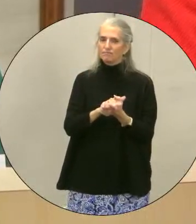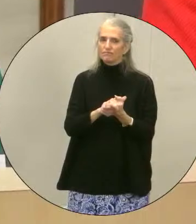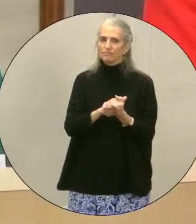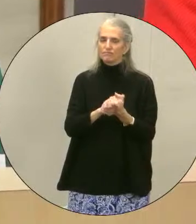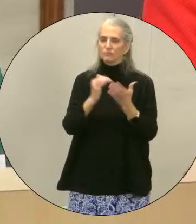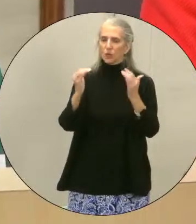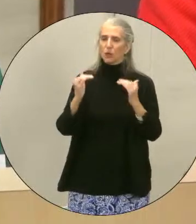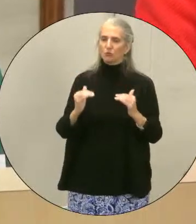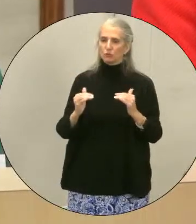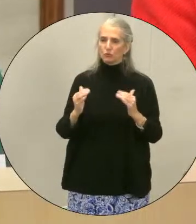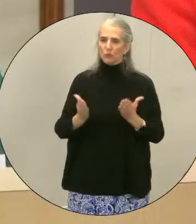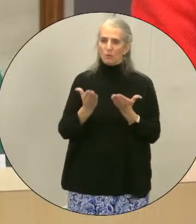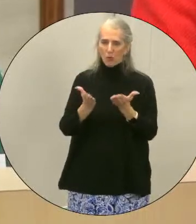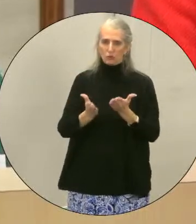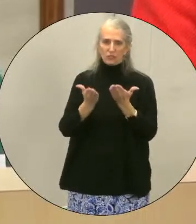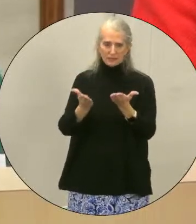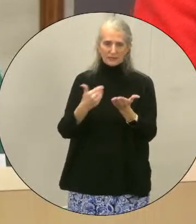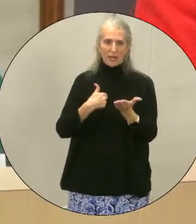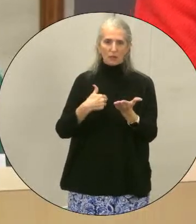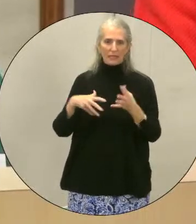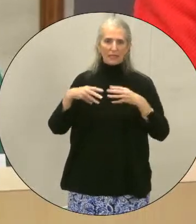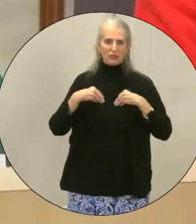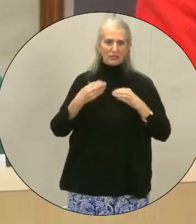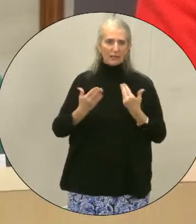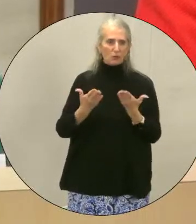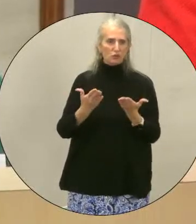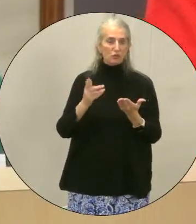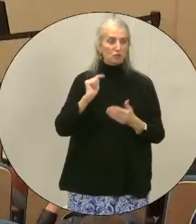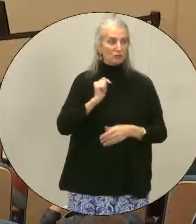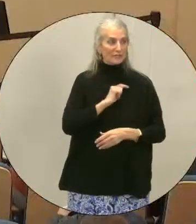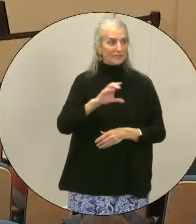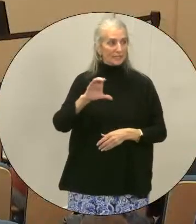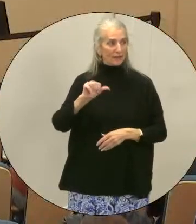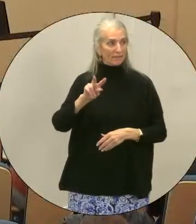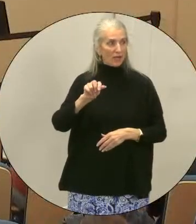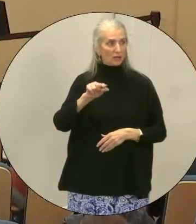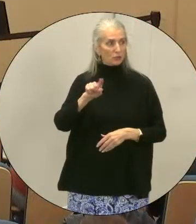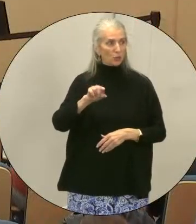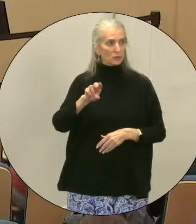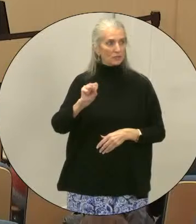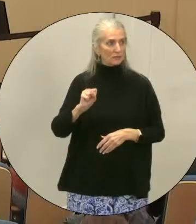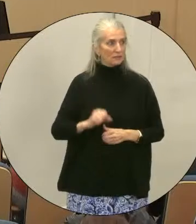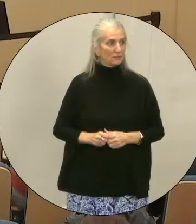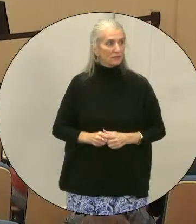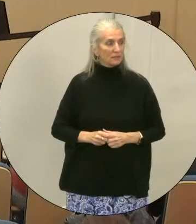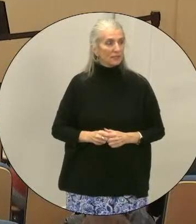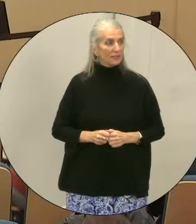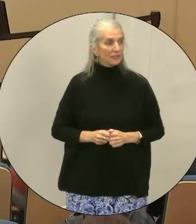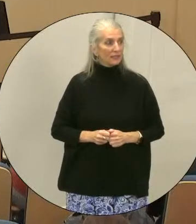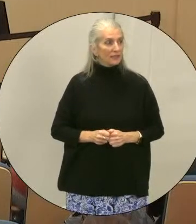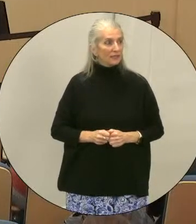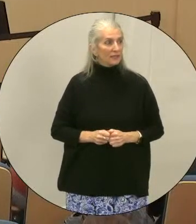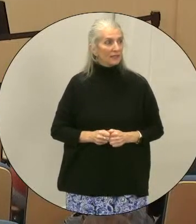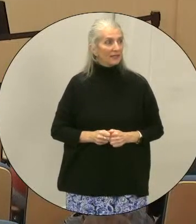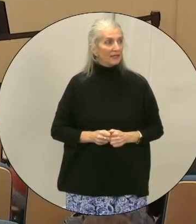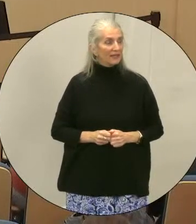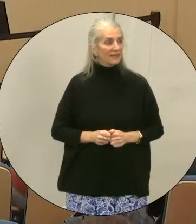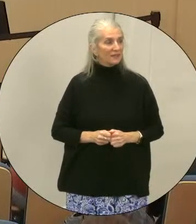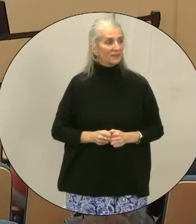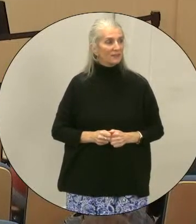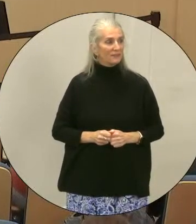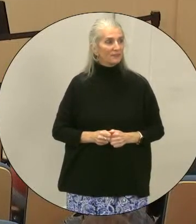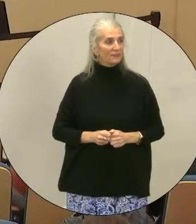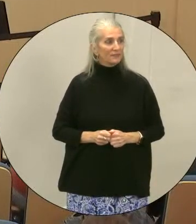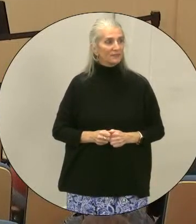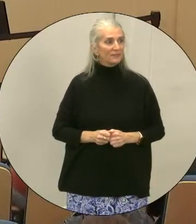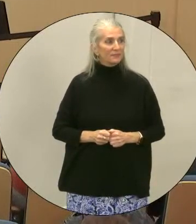the motions. I will entertain motions. Trustee Cavazos? I wanted to say a discussion. Would I be able to, before I take a vote?